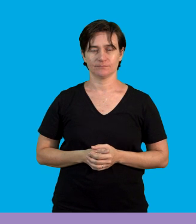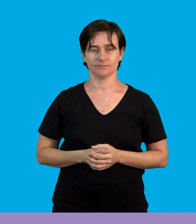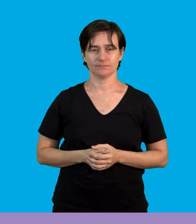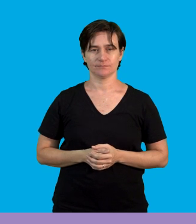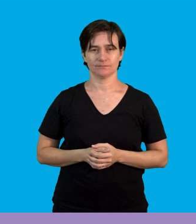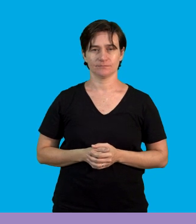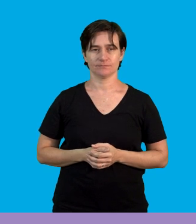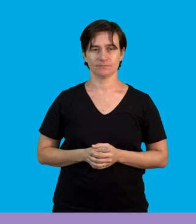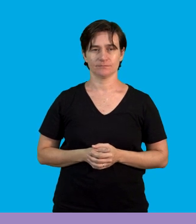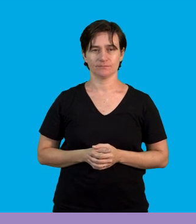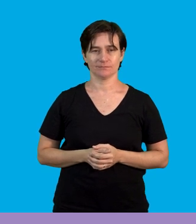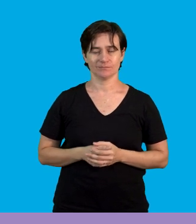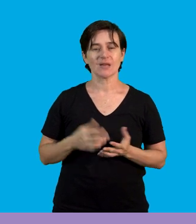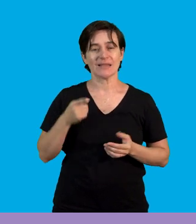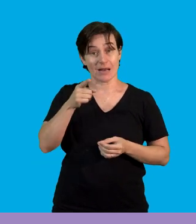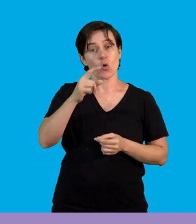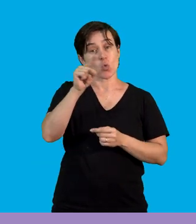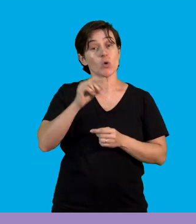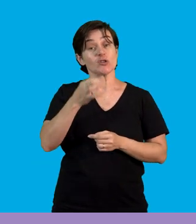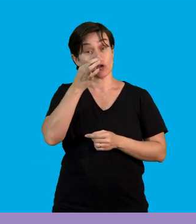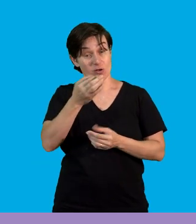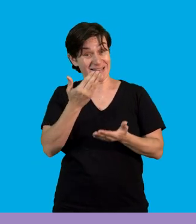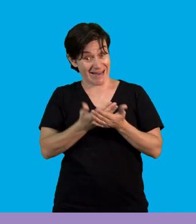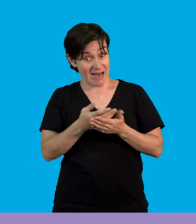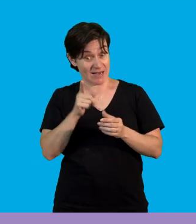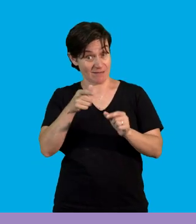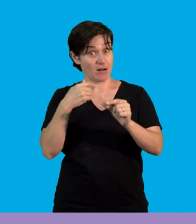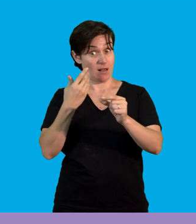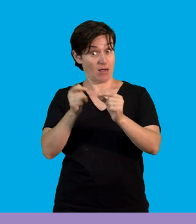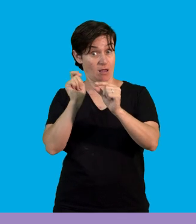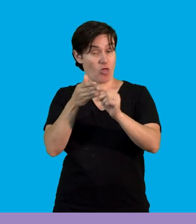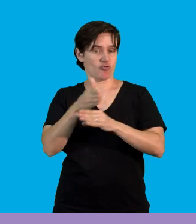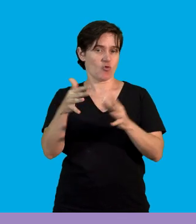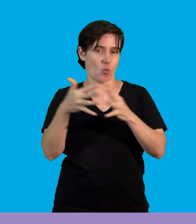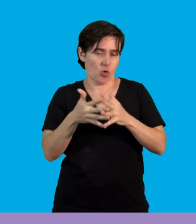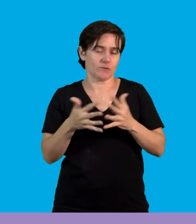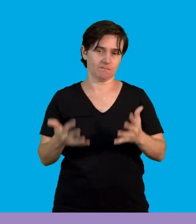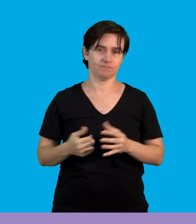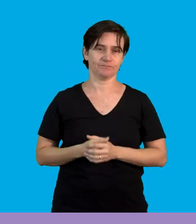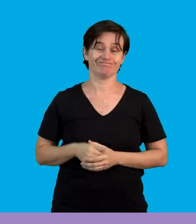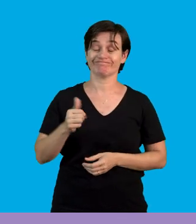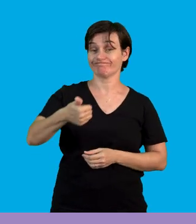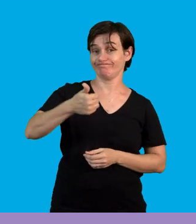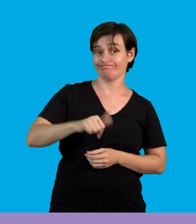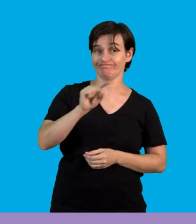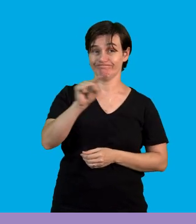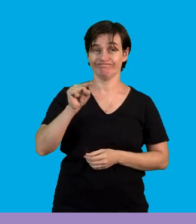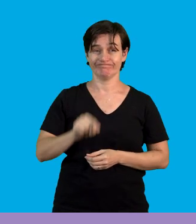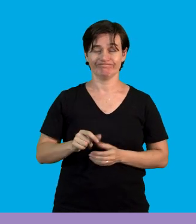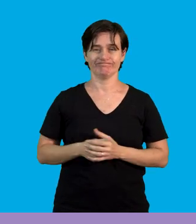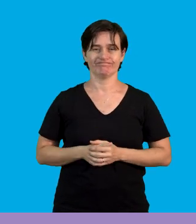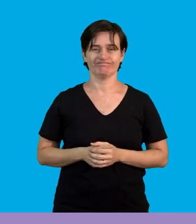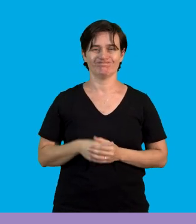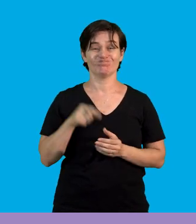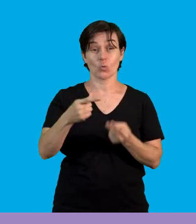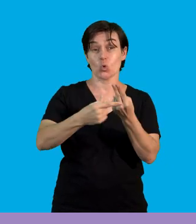or will not be visible, which is what we were asked to assist with. All right, let's look at the next question.